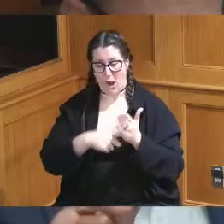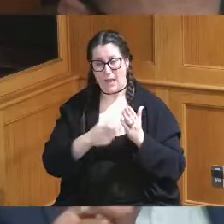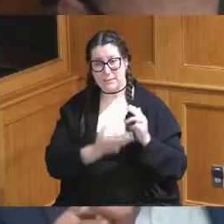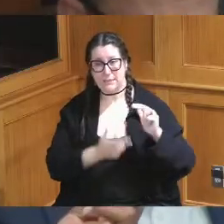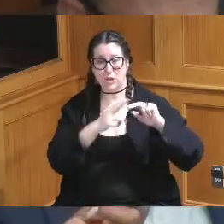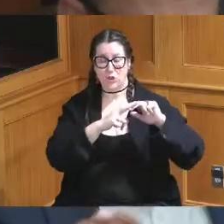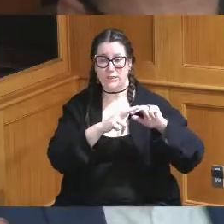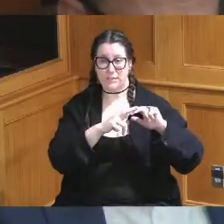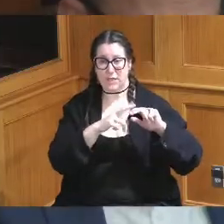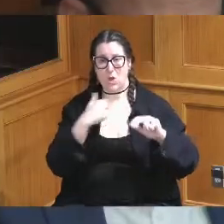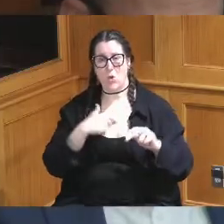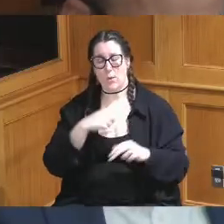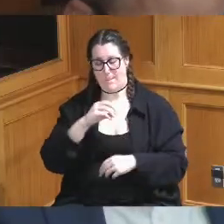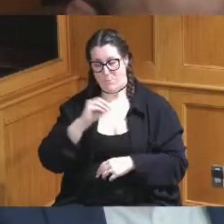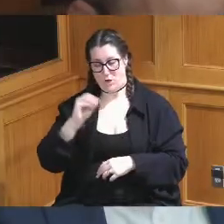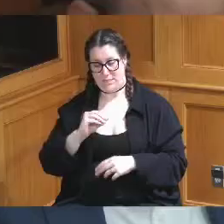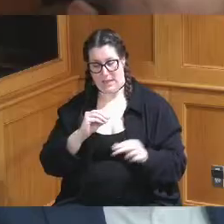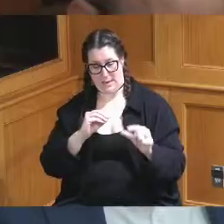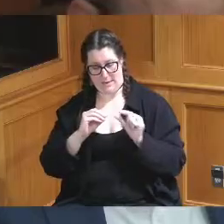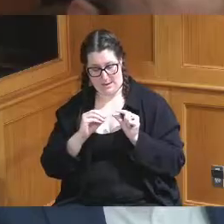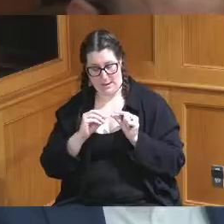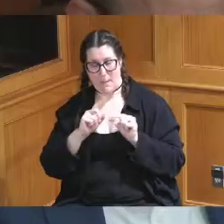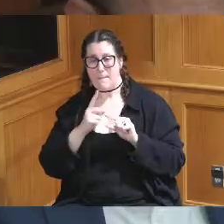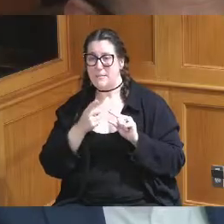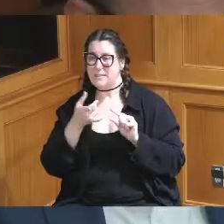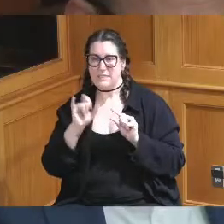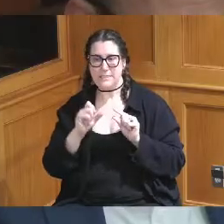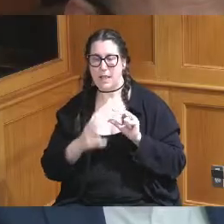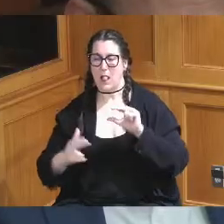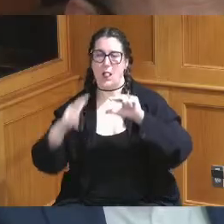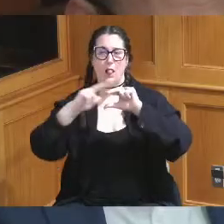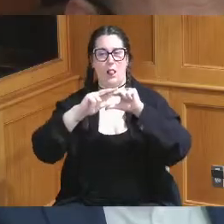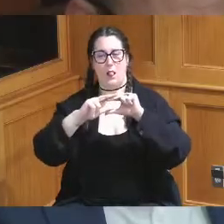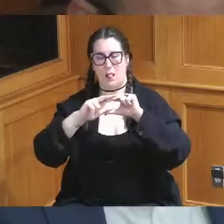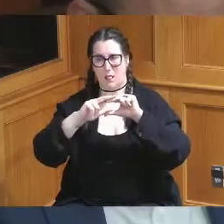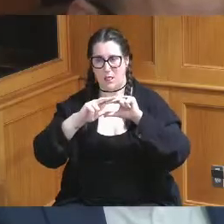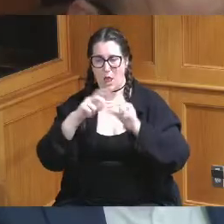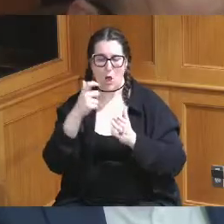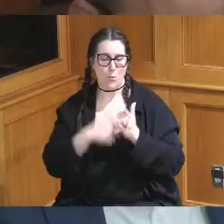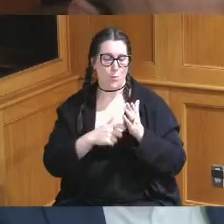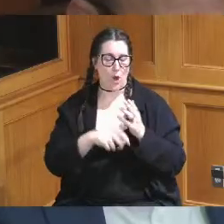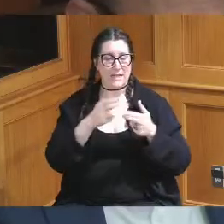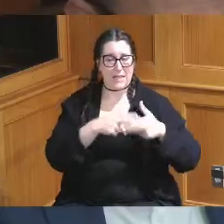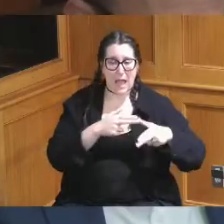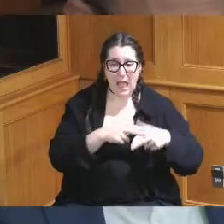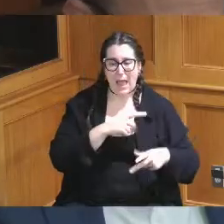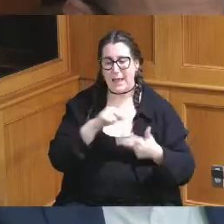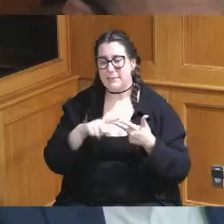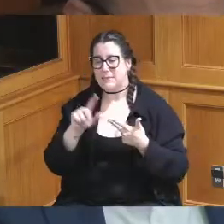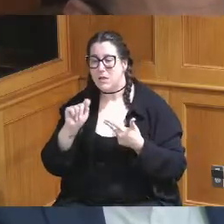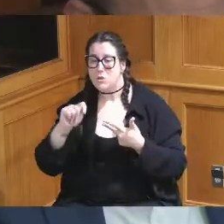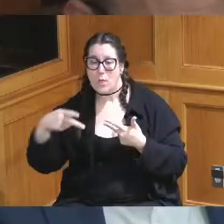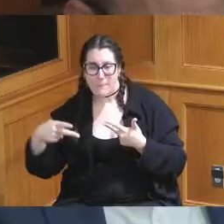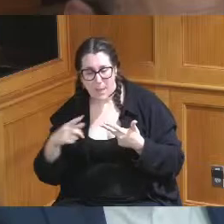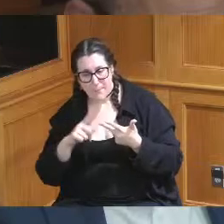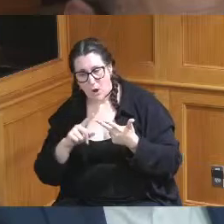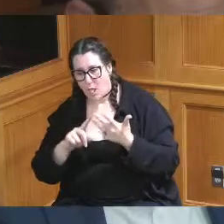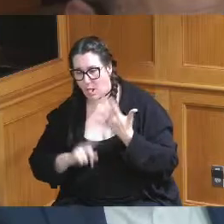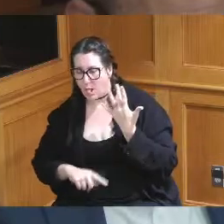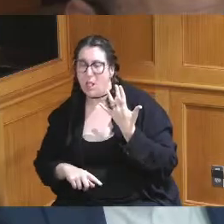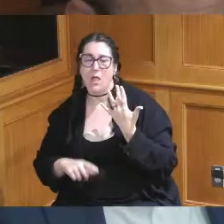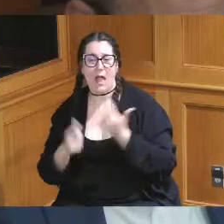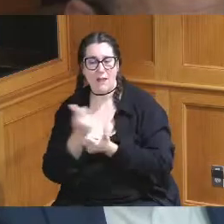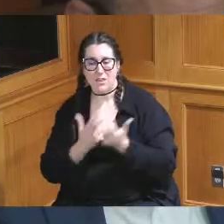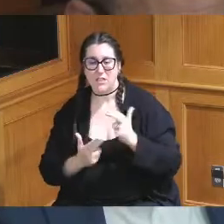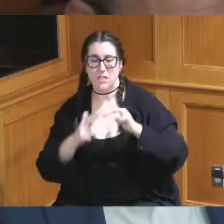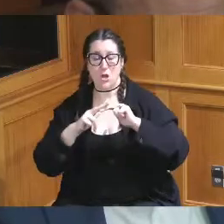percentage of the sales tax, so it's still going up. The price of eggs, the price of toilet paper, and all that going up, and we get a percentage. So as it